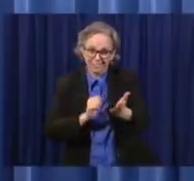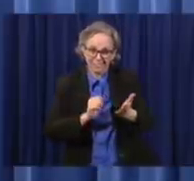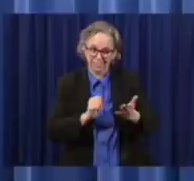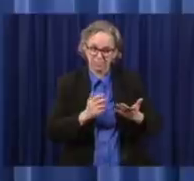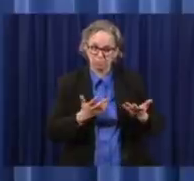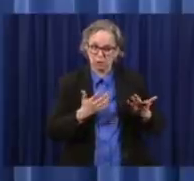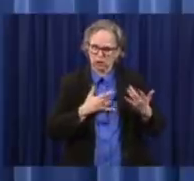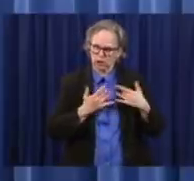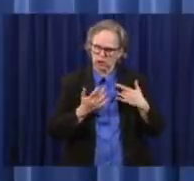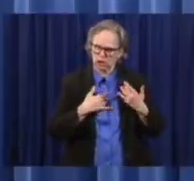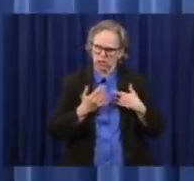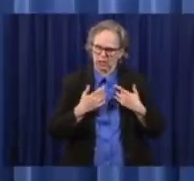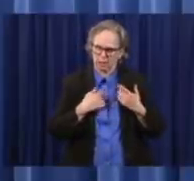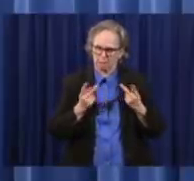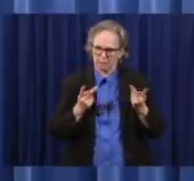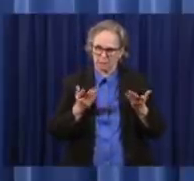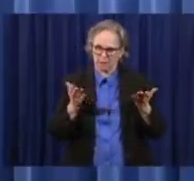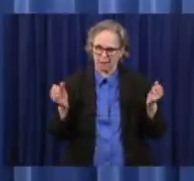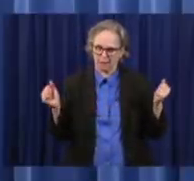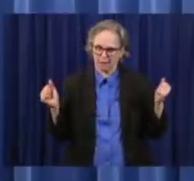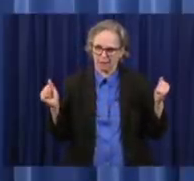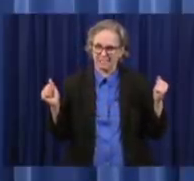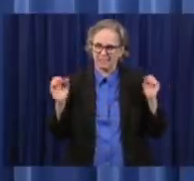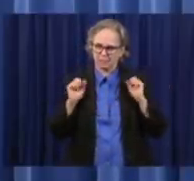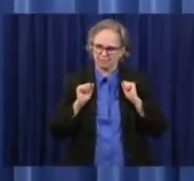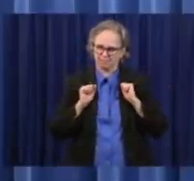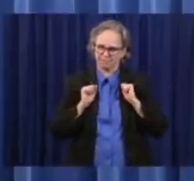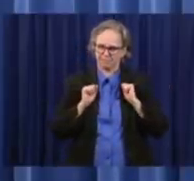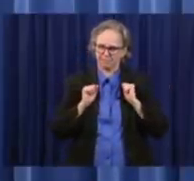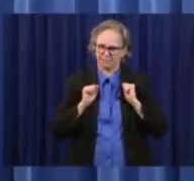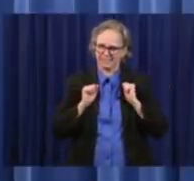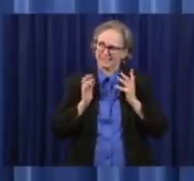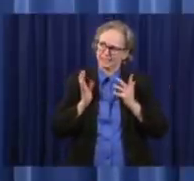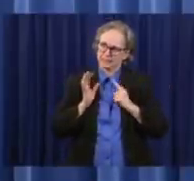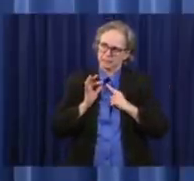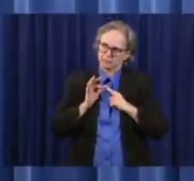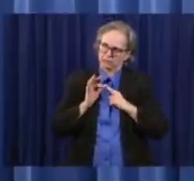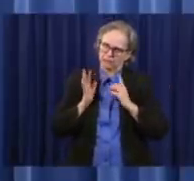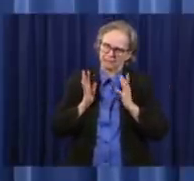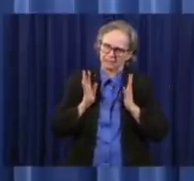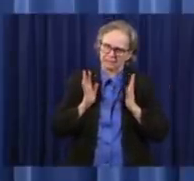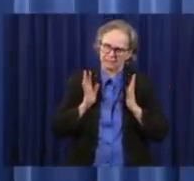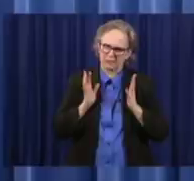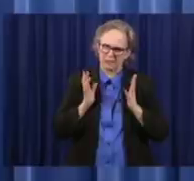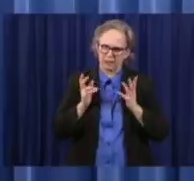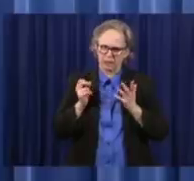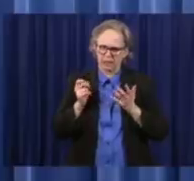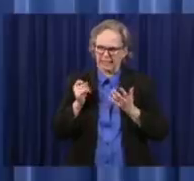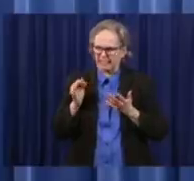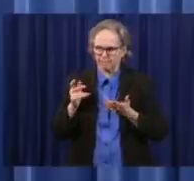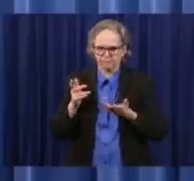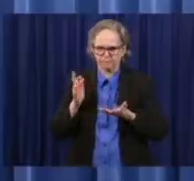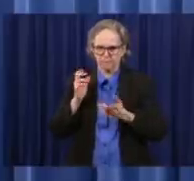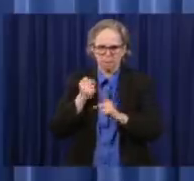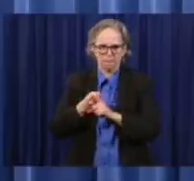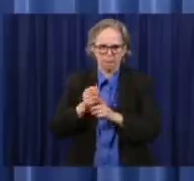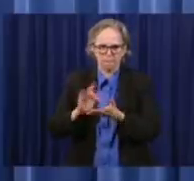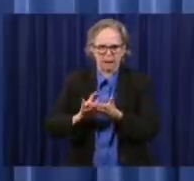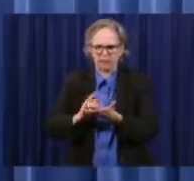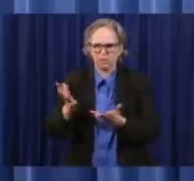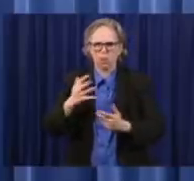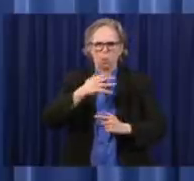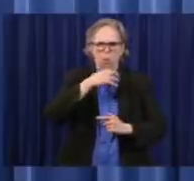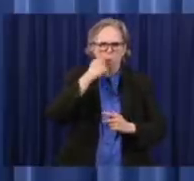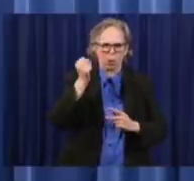those who have particularly for those who have a medical problem, for those who are older. Sometimes the